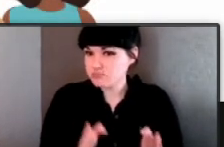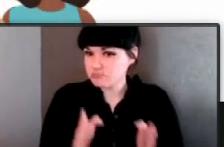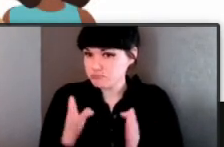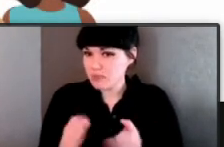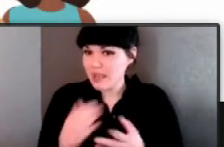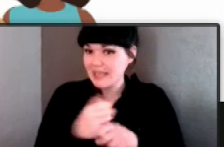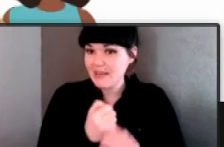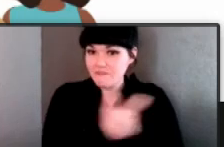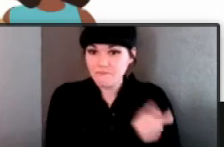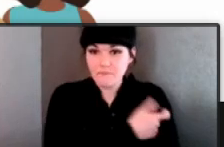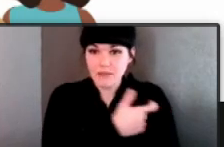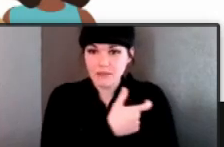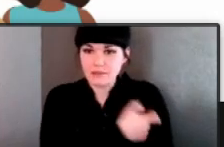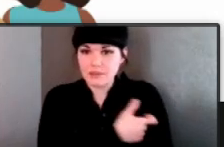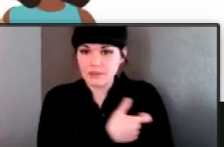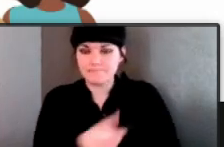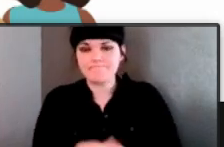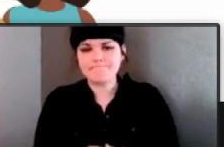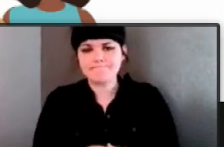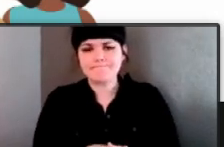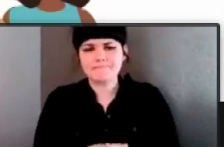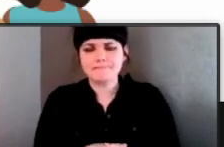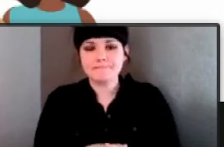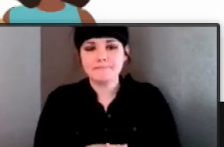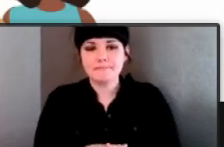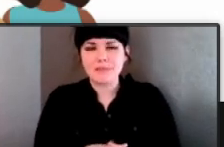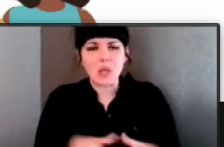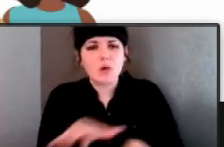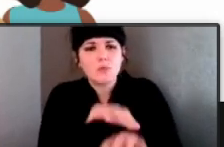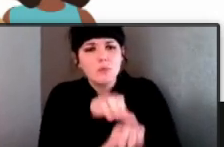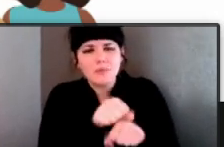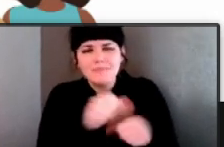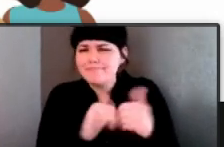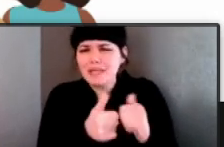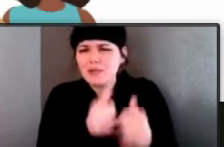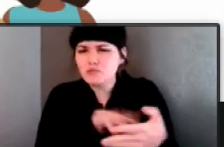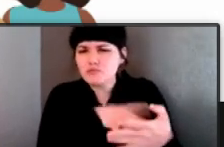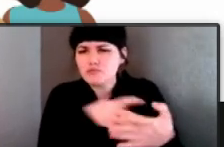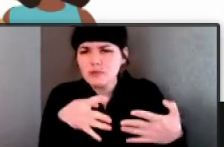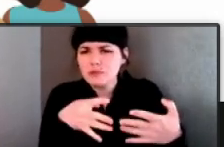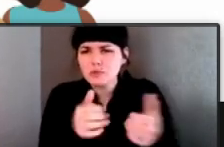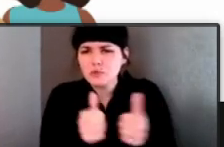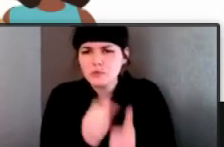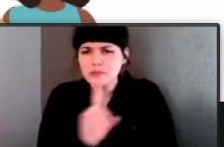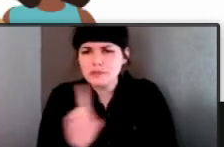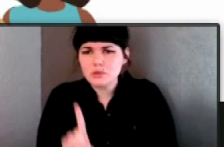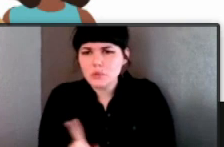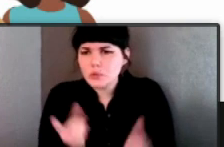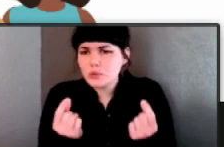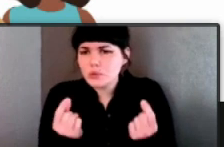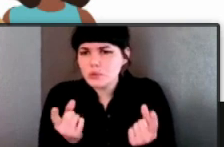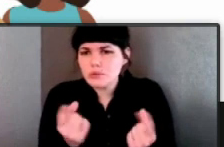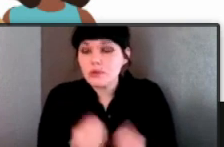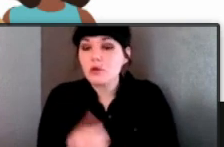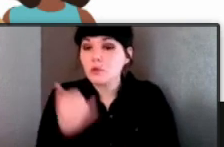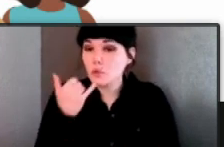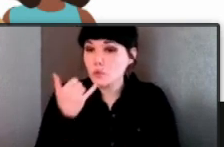So how do you make an appointment with the City of Detroit? So there's a couple ways to do so. You're gonna call us at